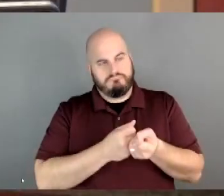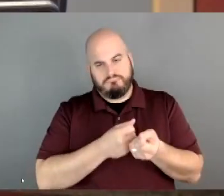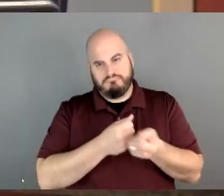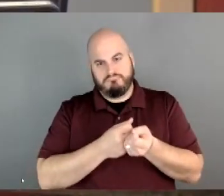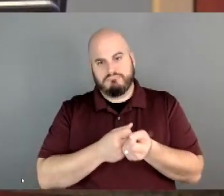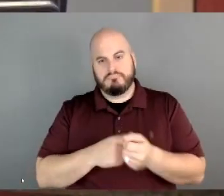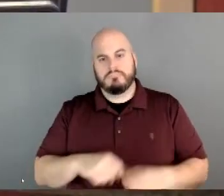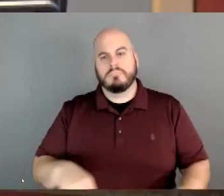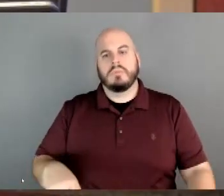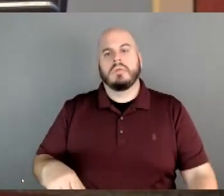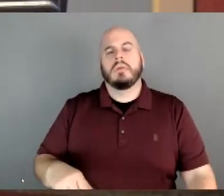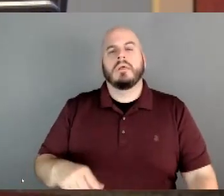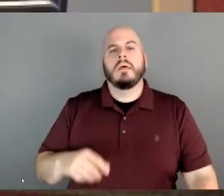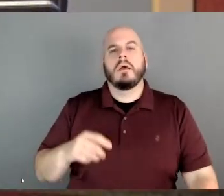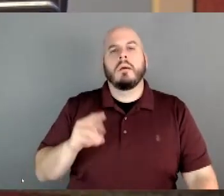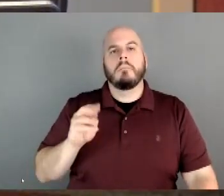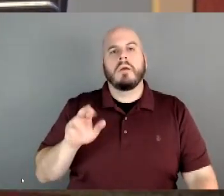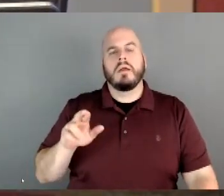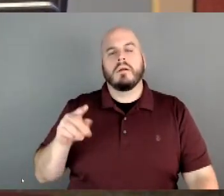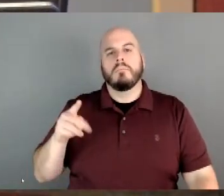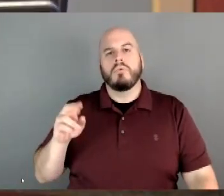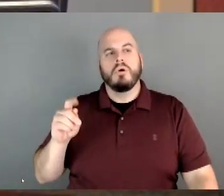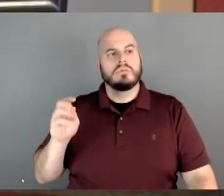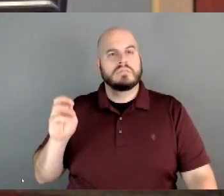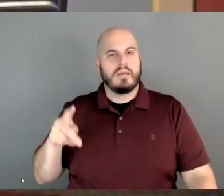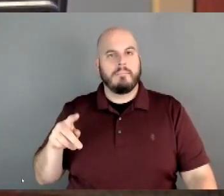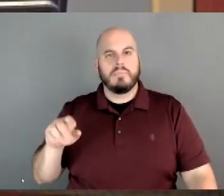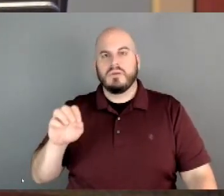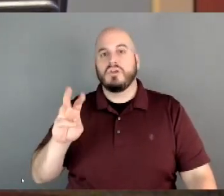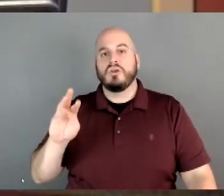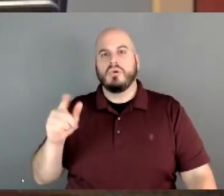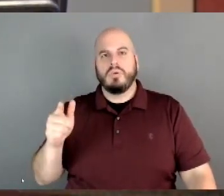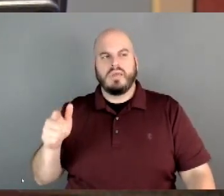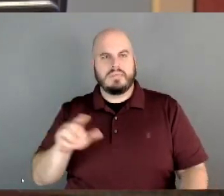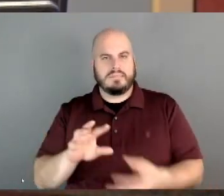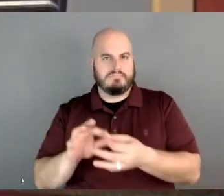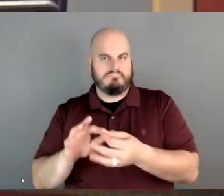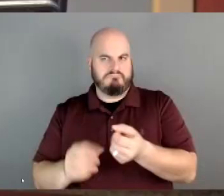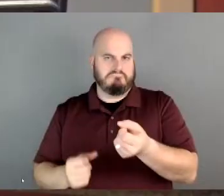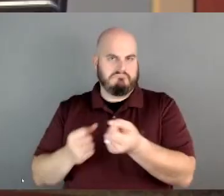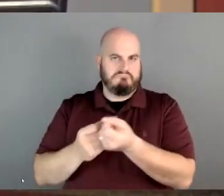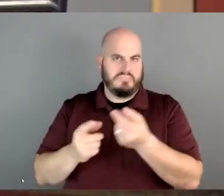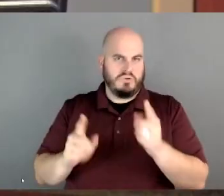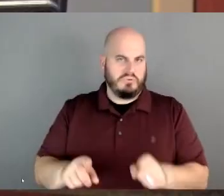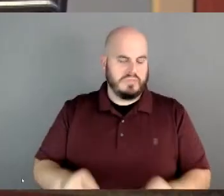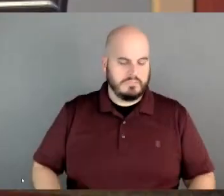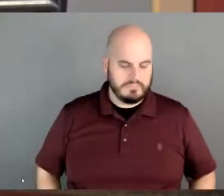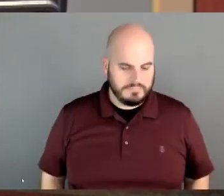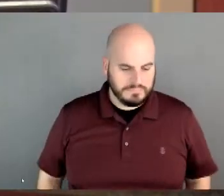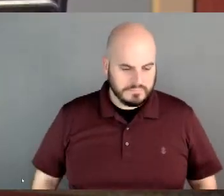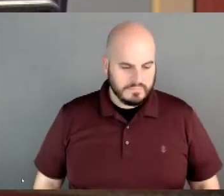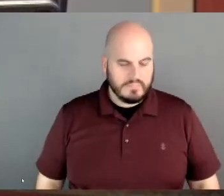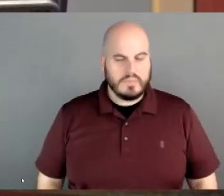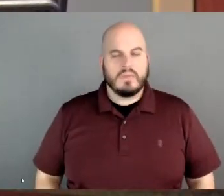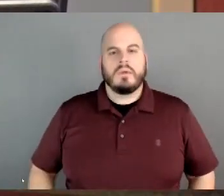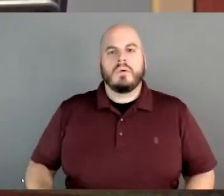Mayor Pro Tem Ewing's sentiments. And I'll only add that in the vein of sustainability, I